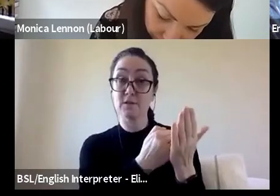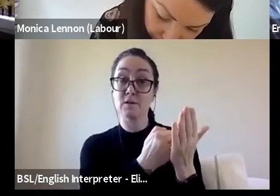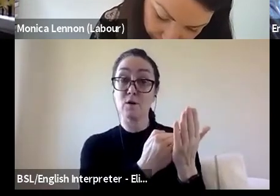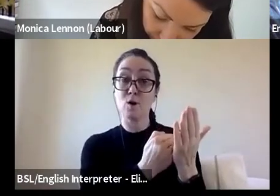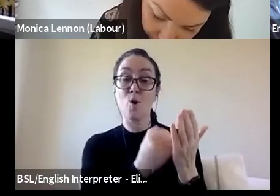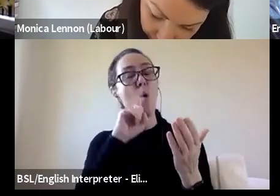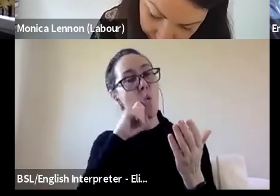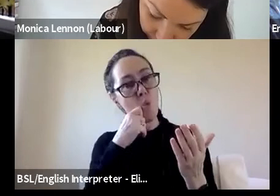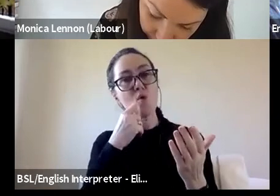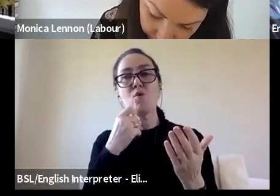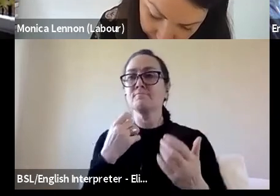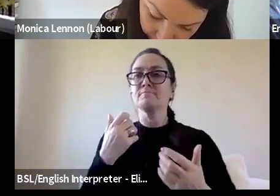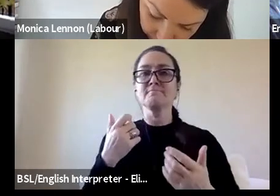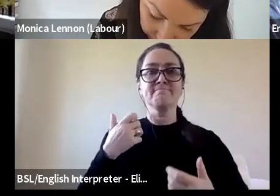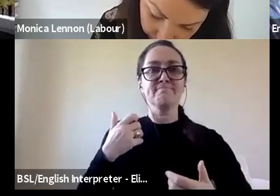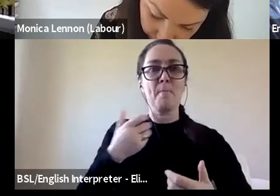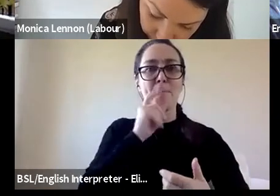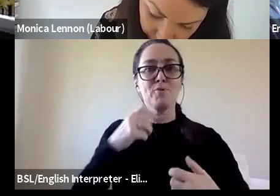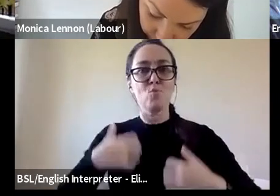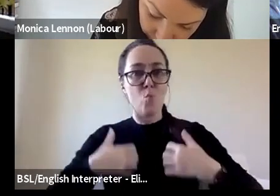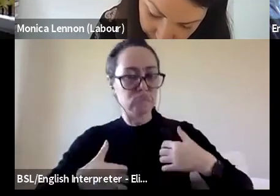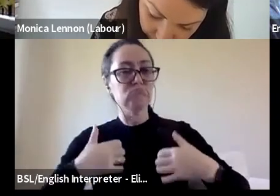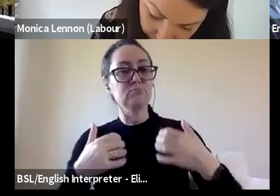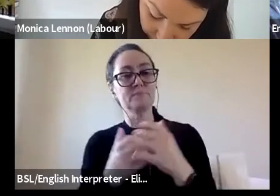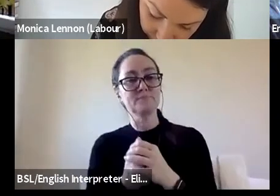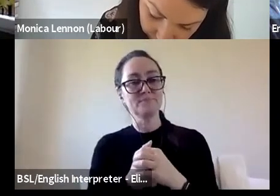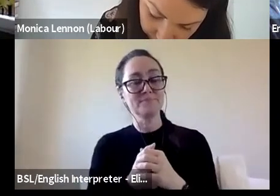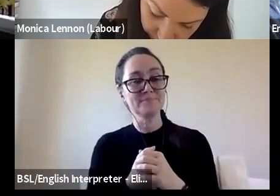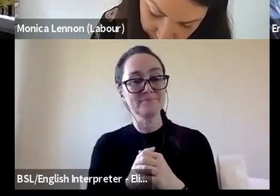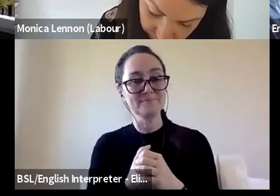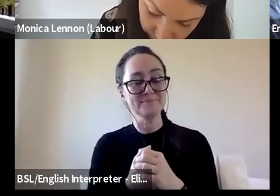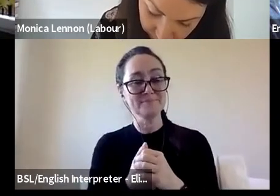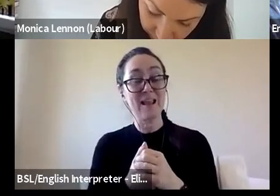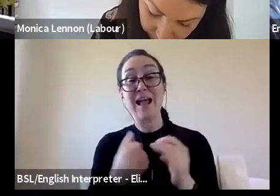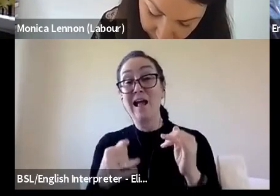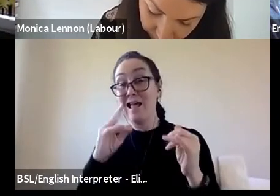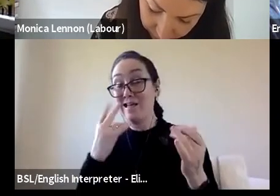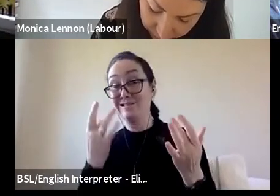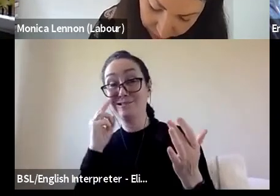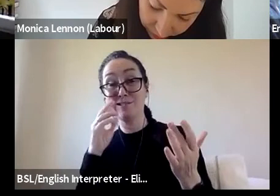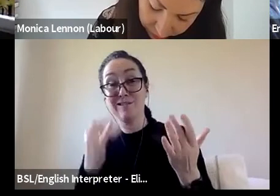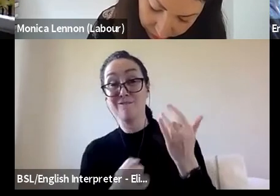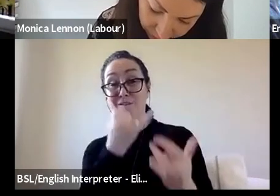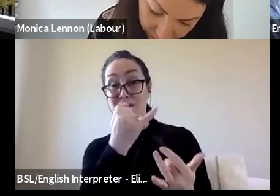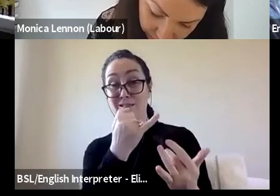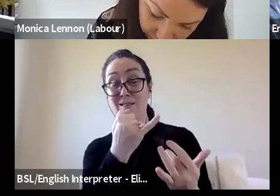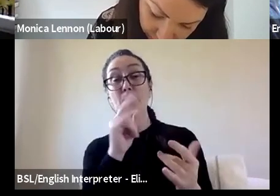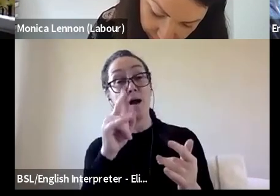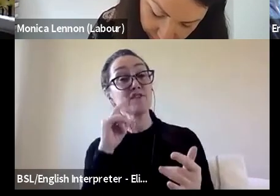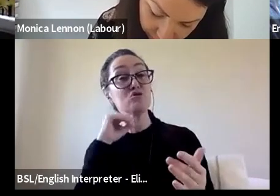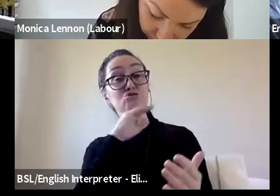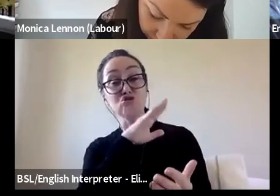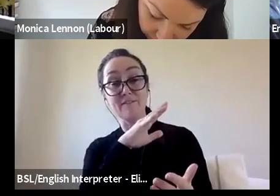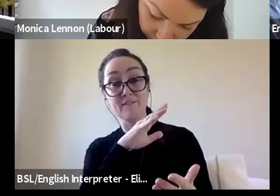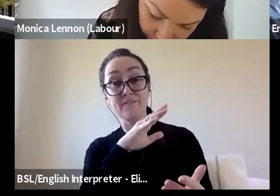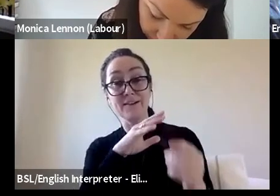those with disability. I haven't seen the final version, but I've seen drafts, and I'm sure it has clear areas.